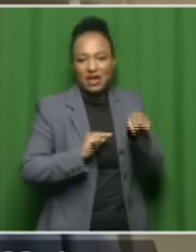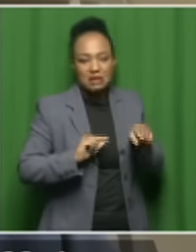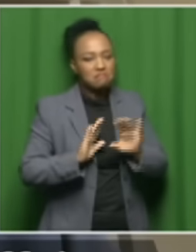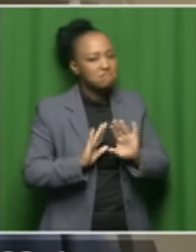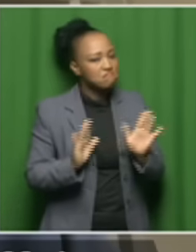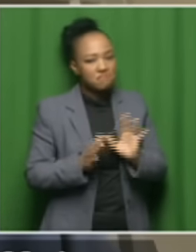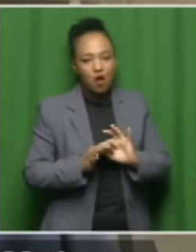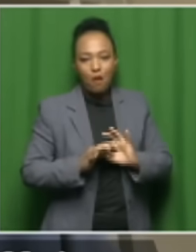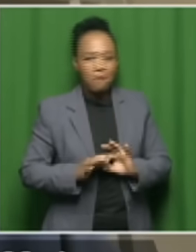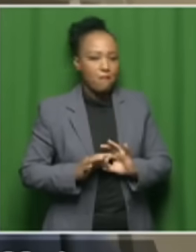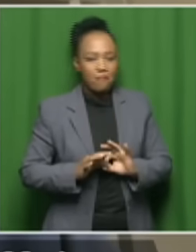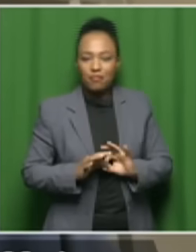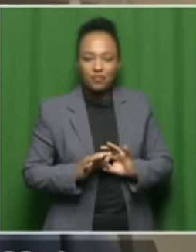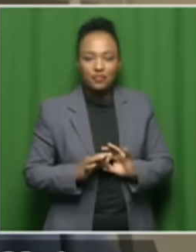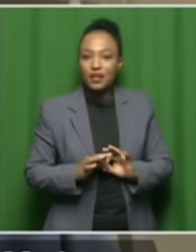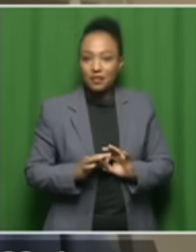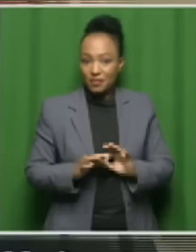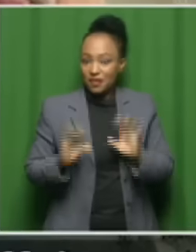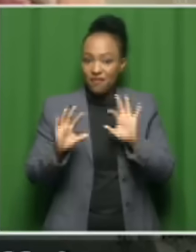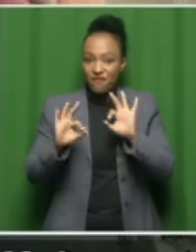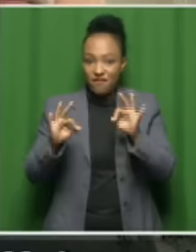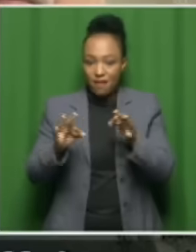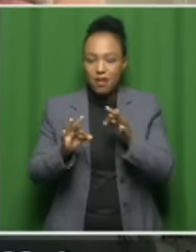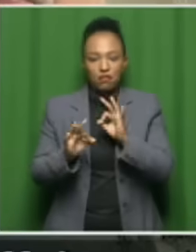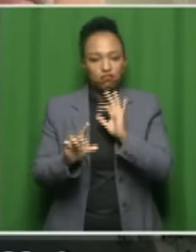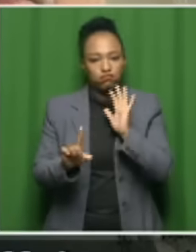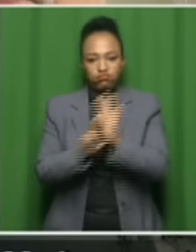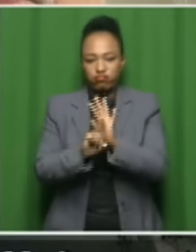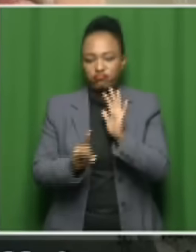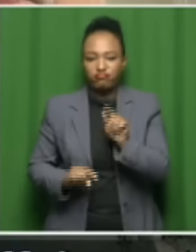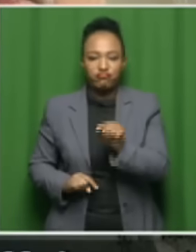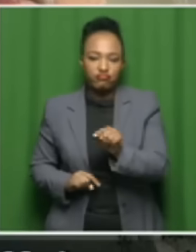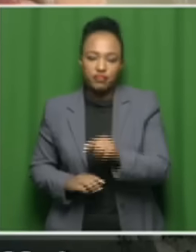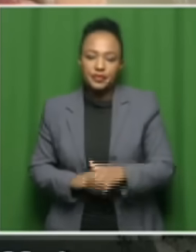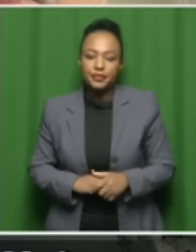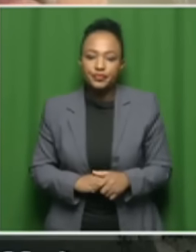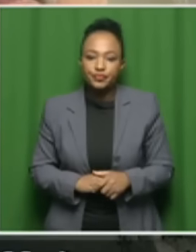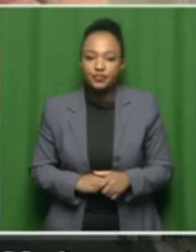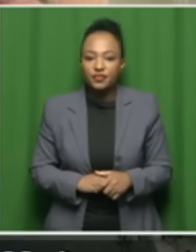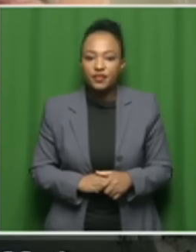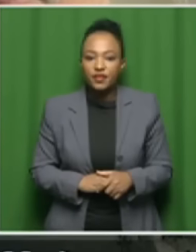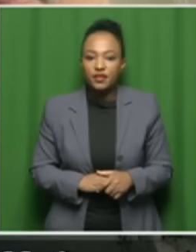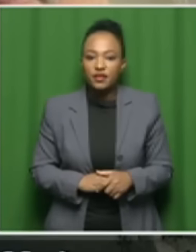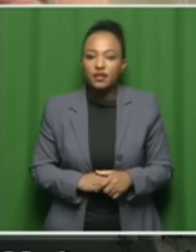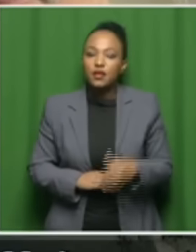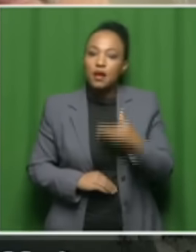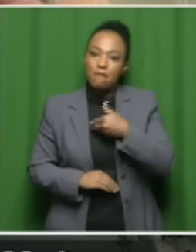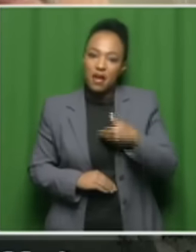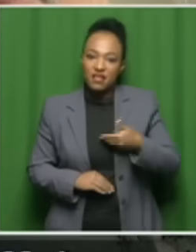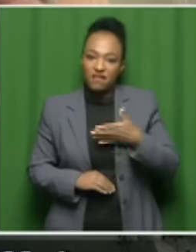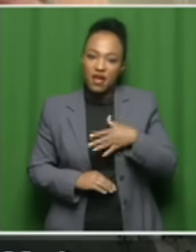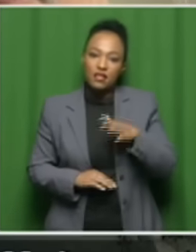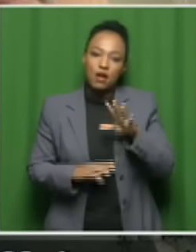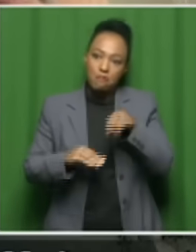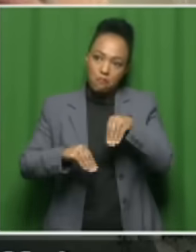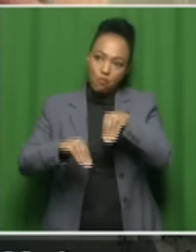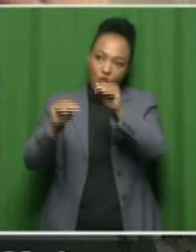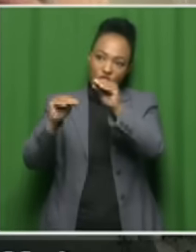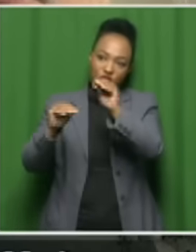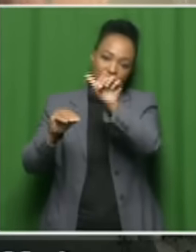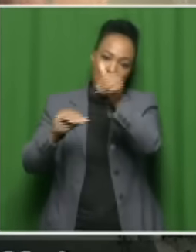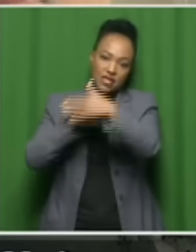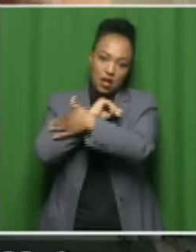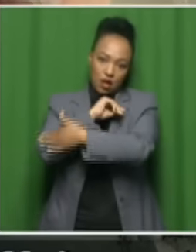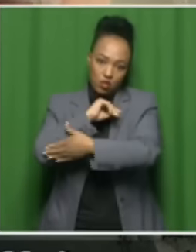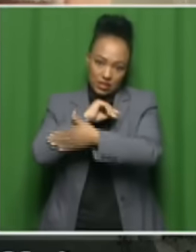and that's how it affects families. And Craig, let's just say that the parents leave, they have children, and then their children have children.